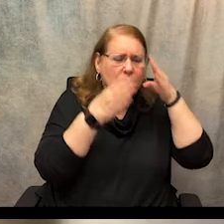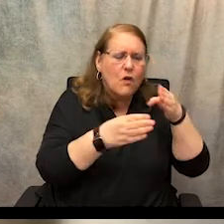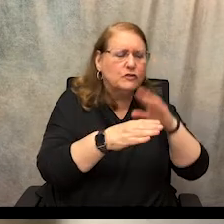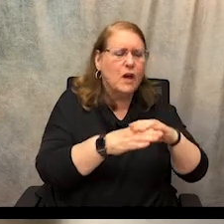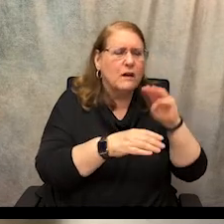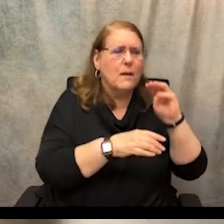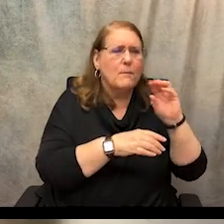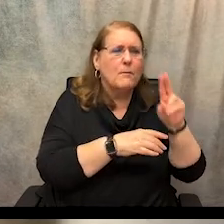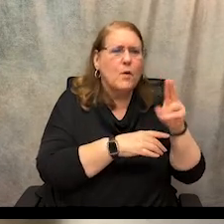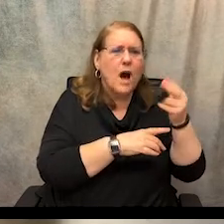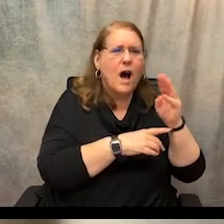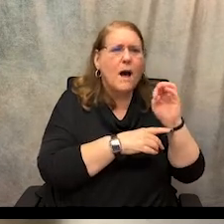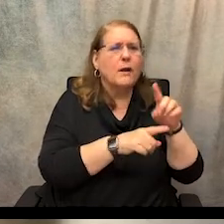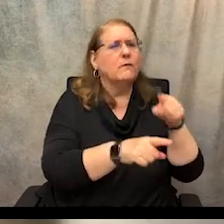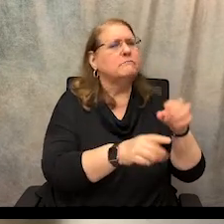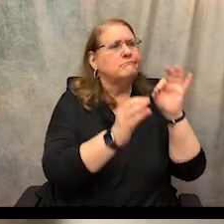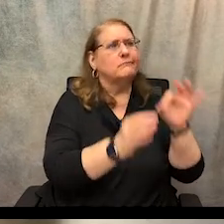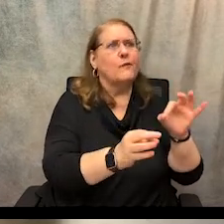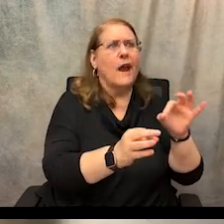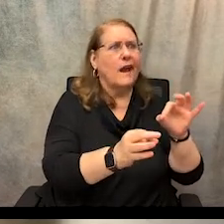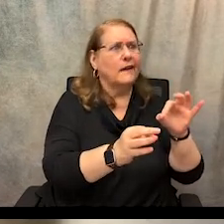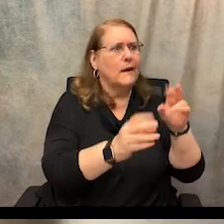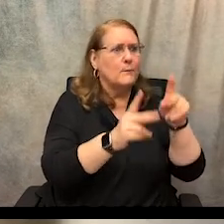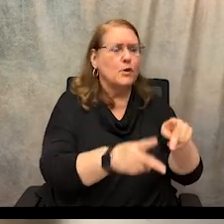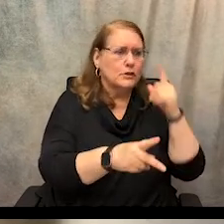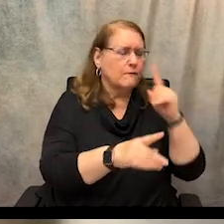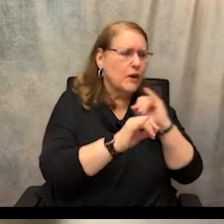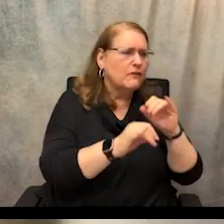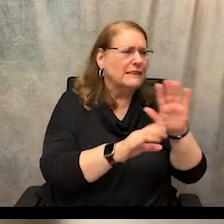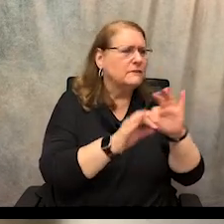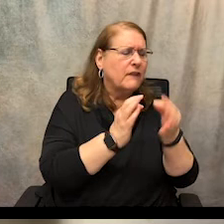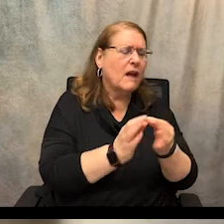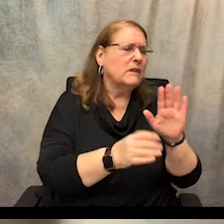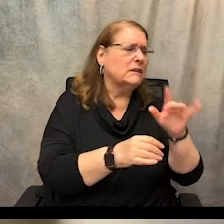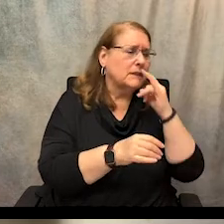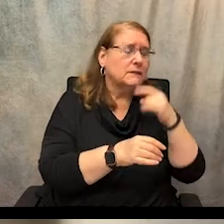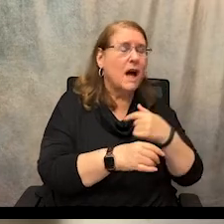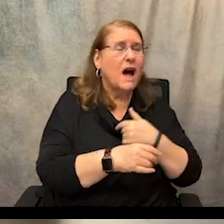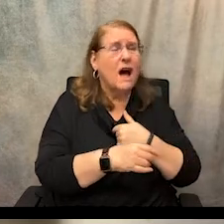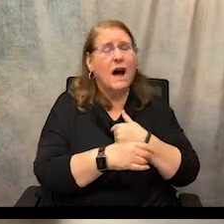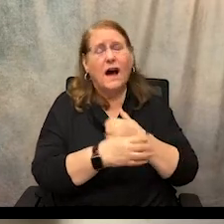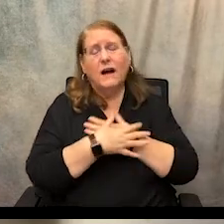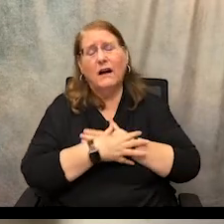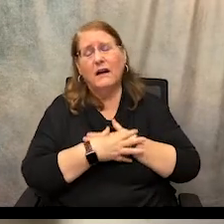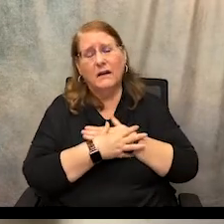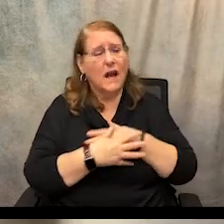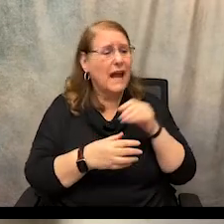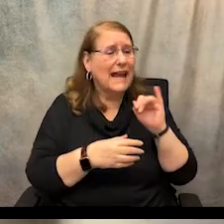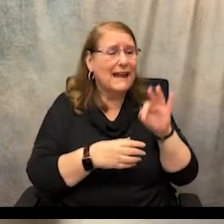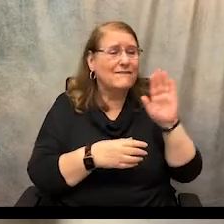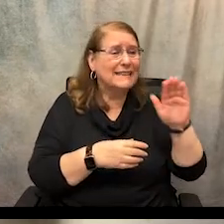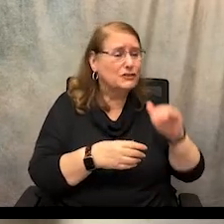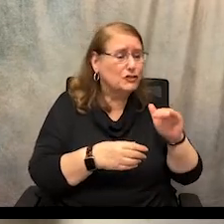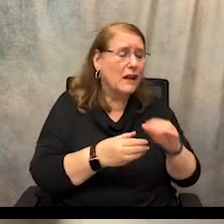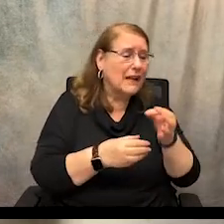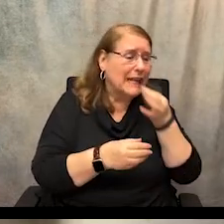way, I think was a great interview subject. And his family was great too. And his kids, I could have watched that his kid eat a